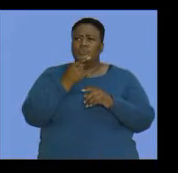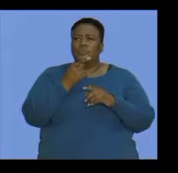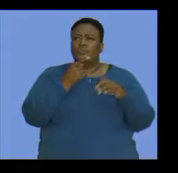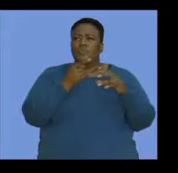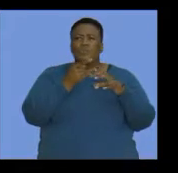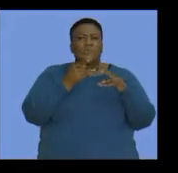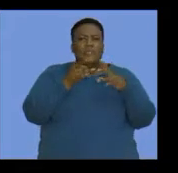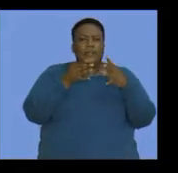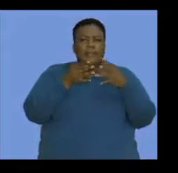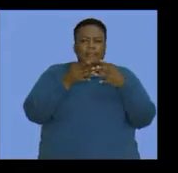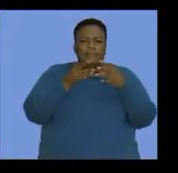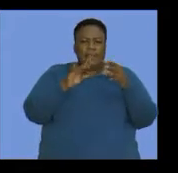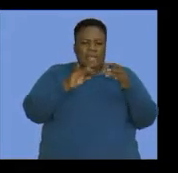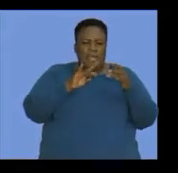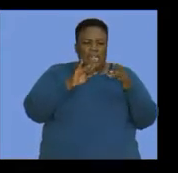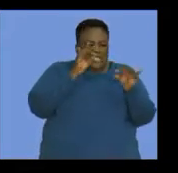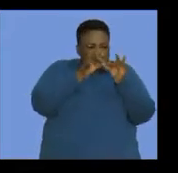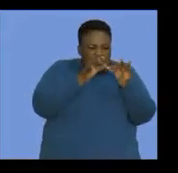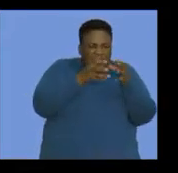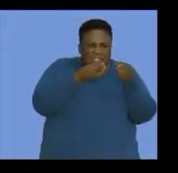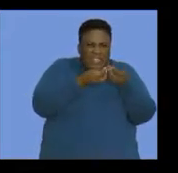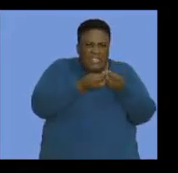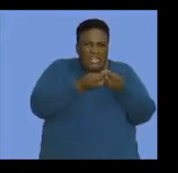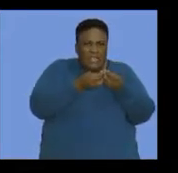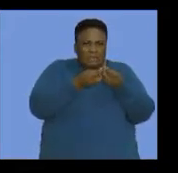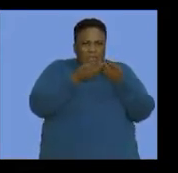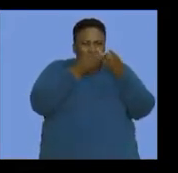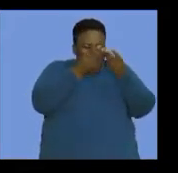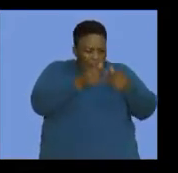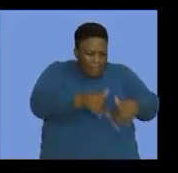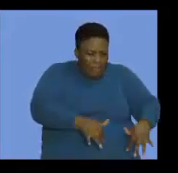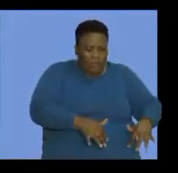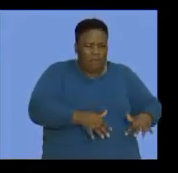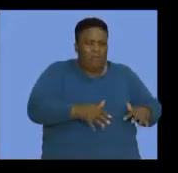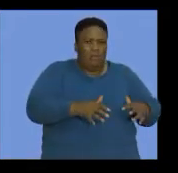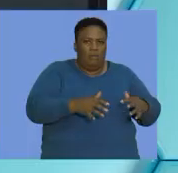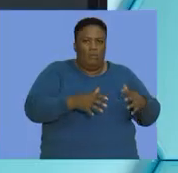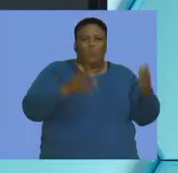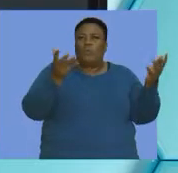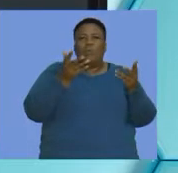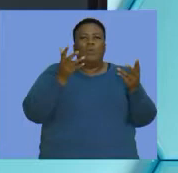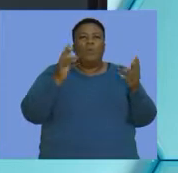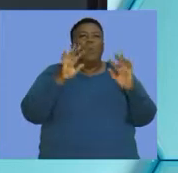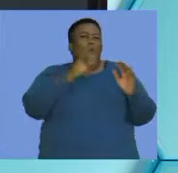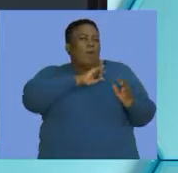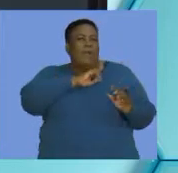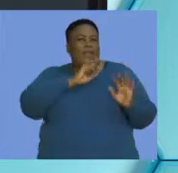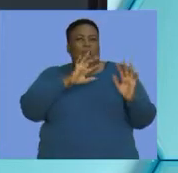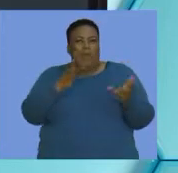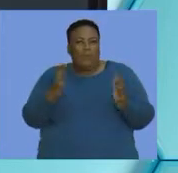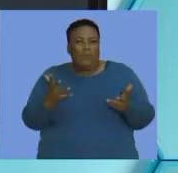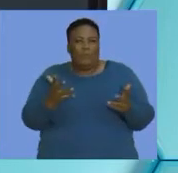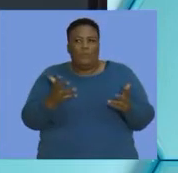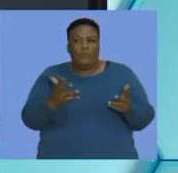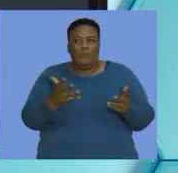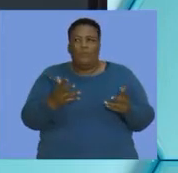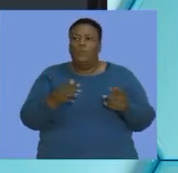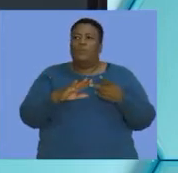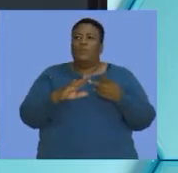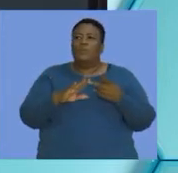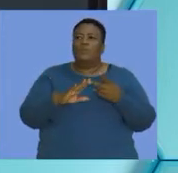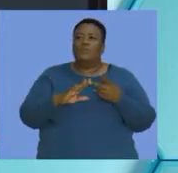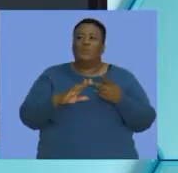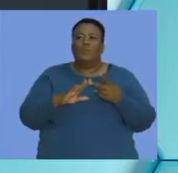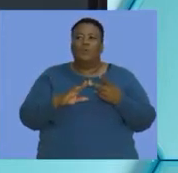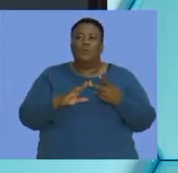disappear? And will humans drown in their own waste? So we often hear the context of species